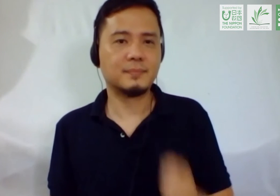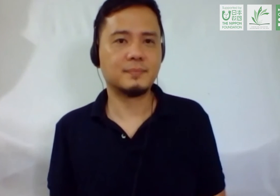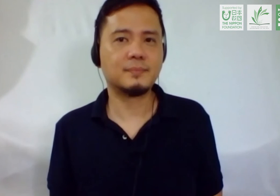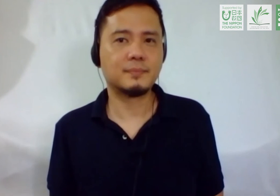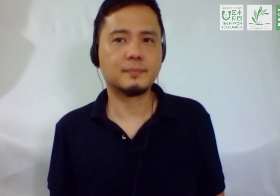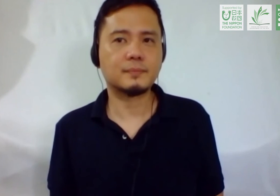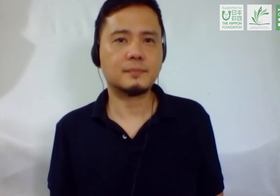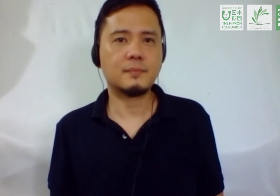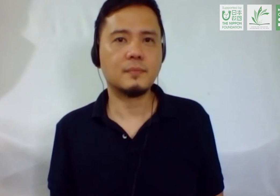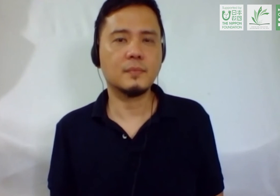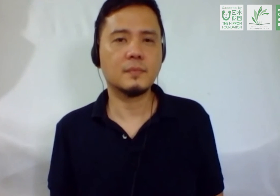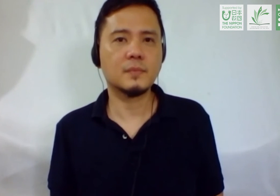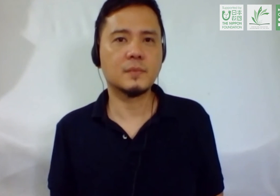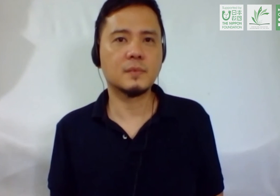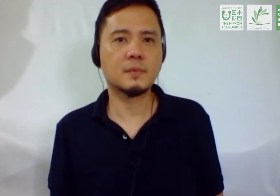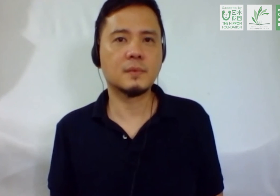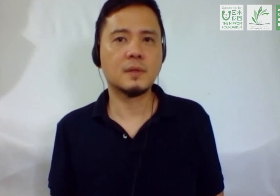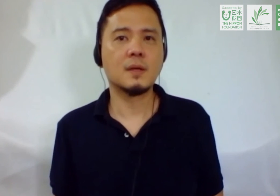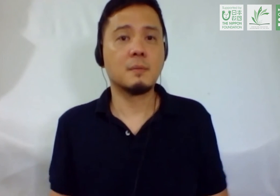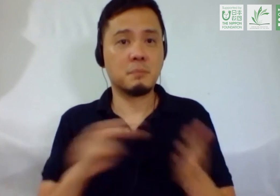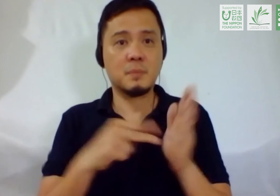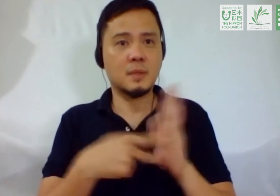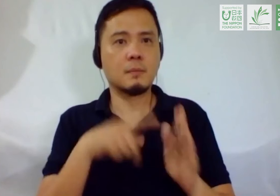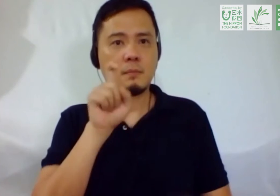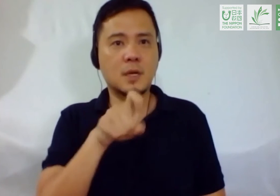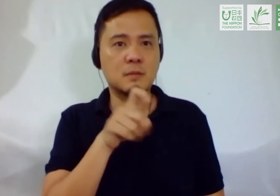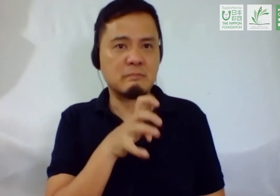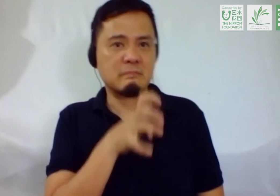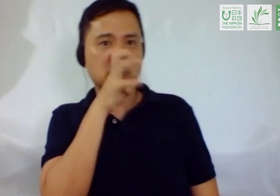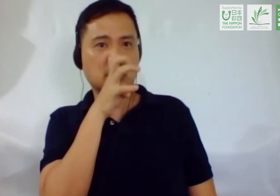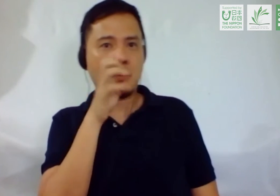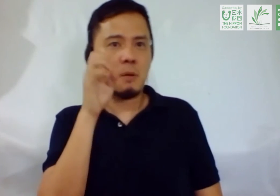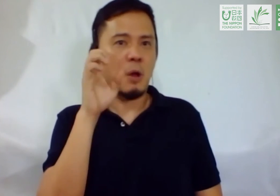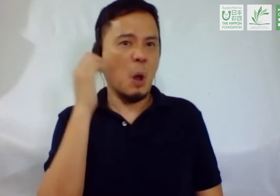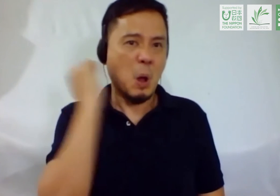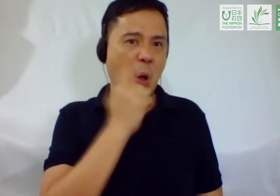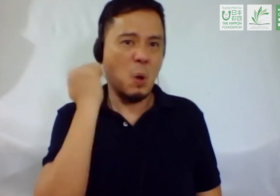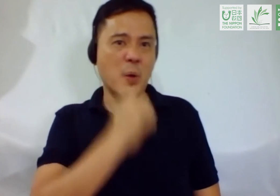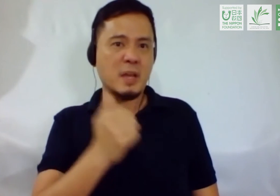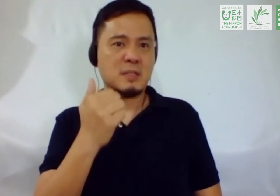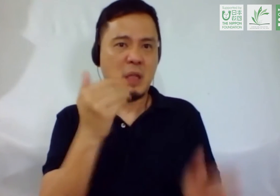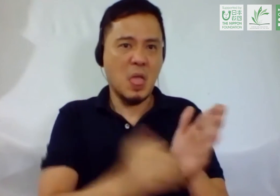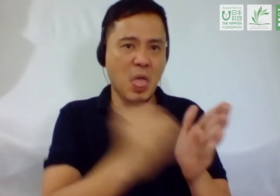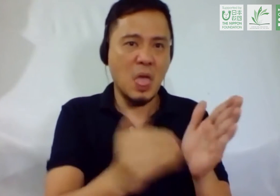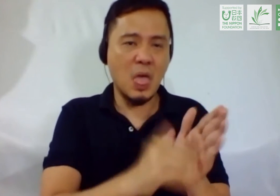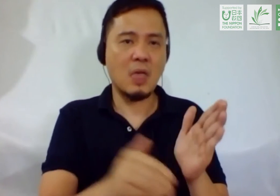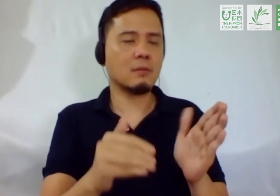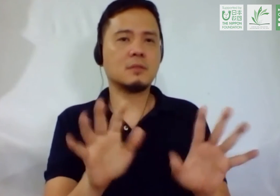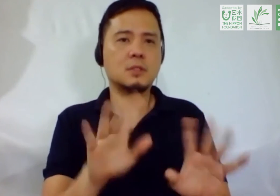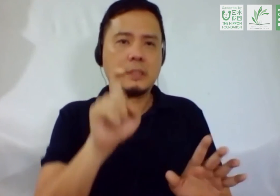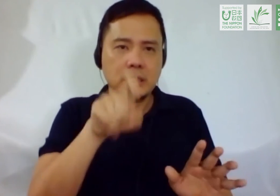you can't just go by repetition alone. You have to see what kind of repetition it is.